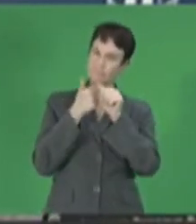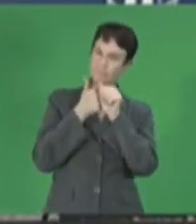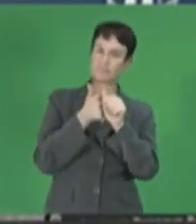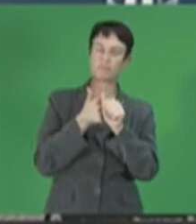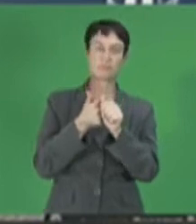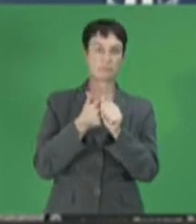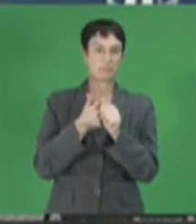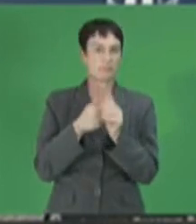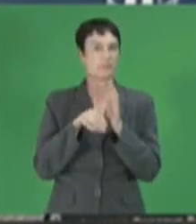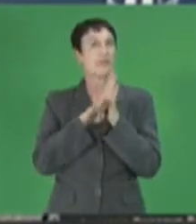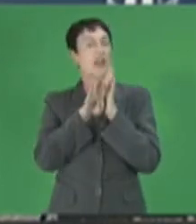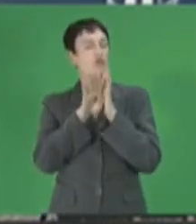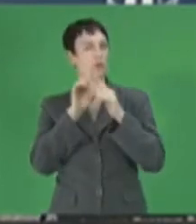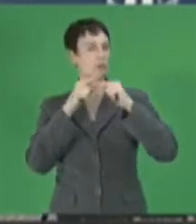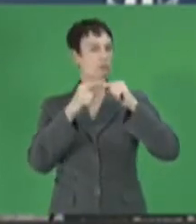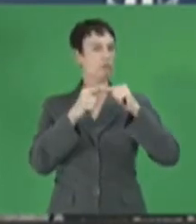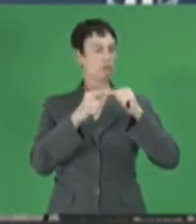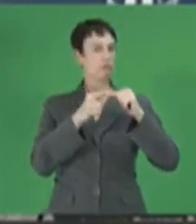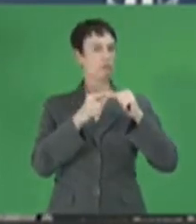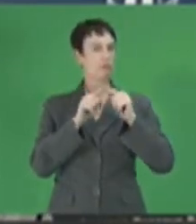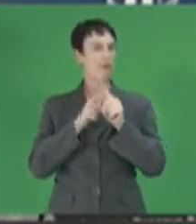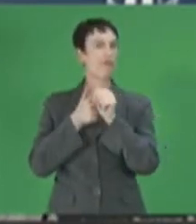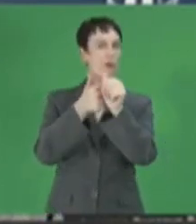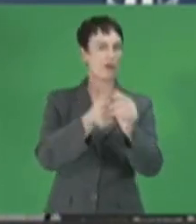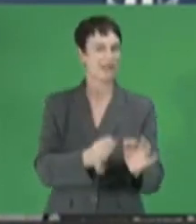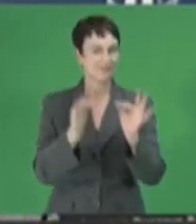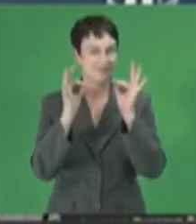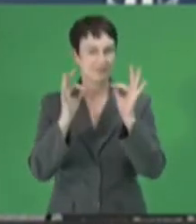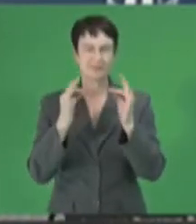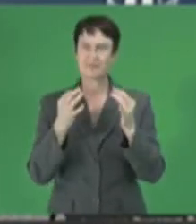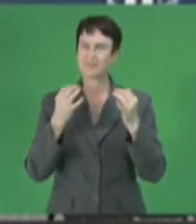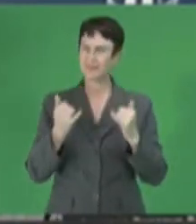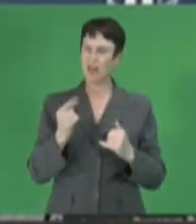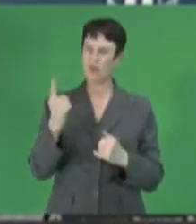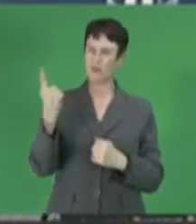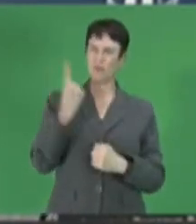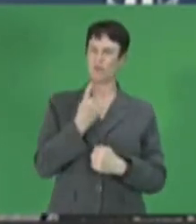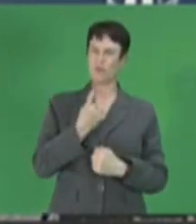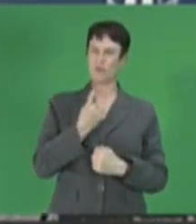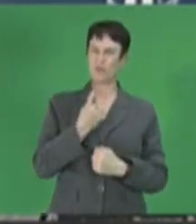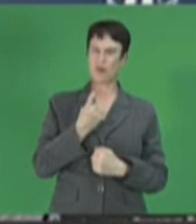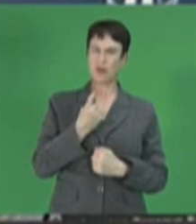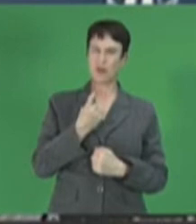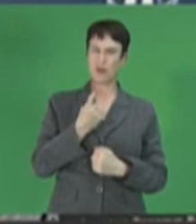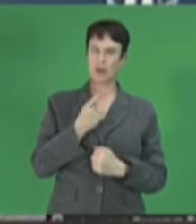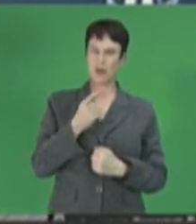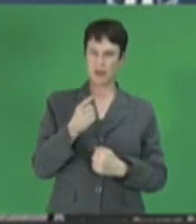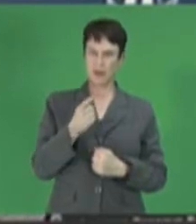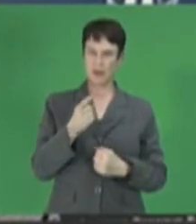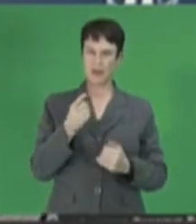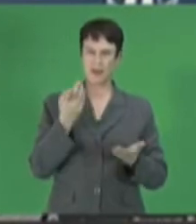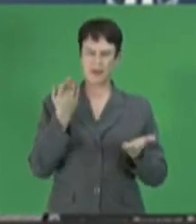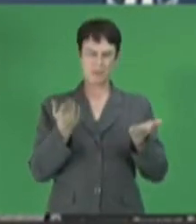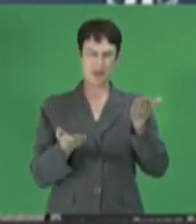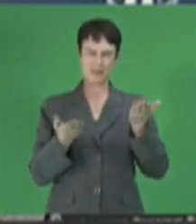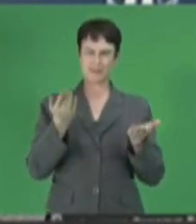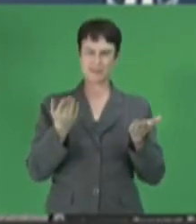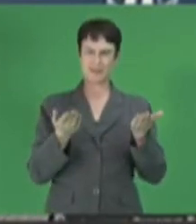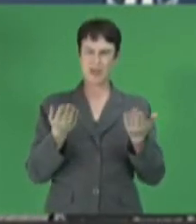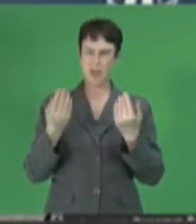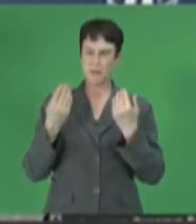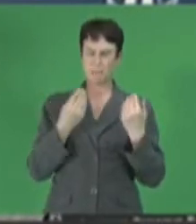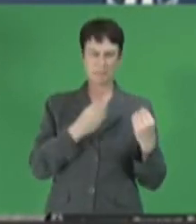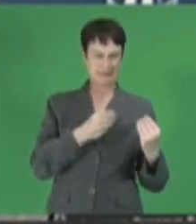that. But then you are asking the question, well, is this a change in the balance of forces between business and